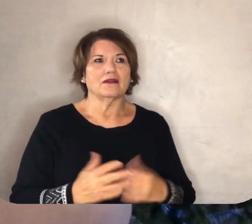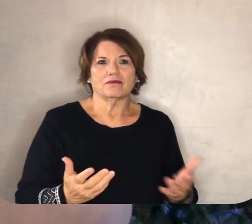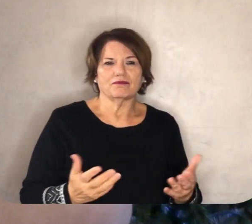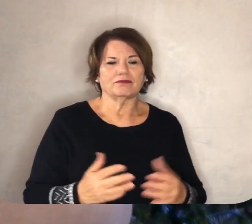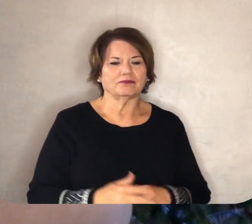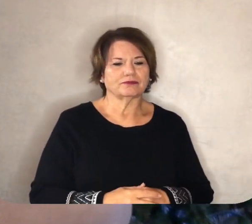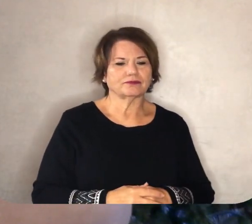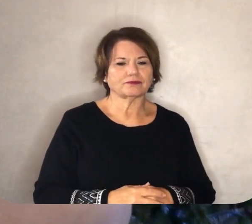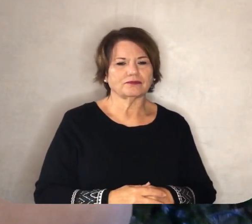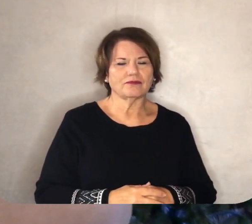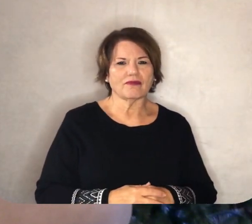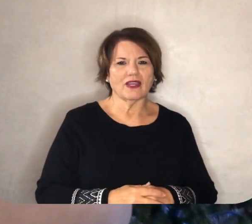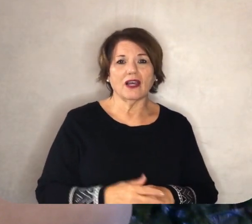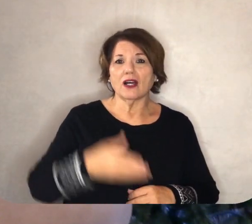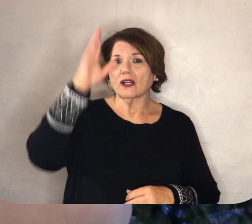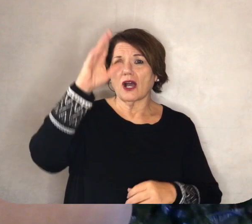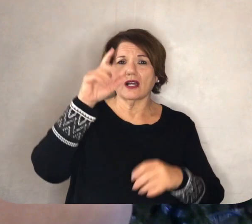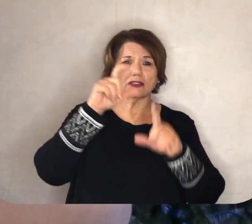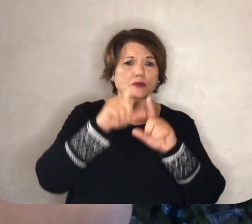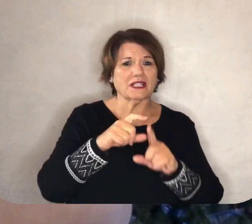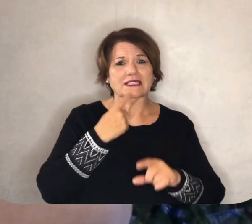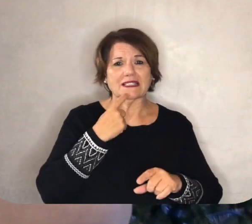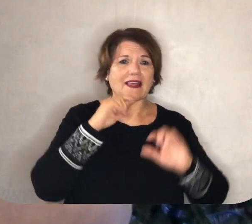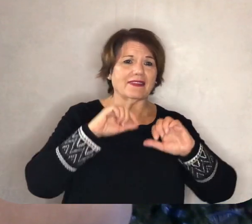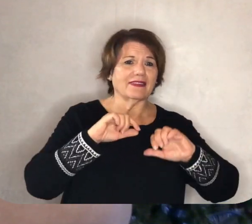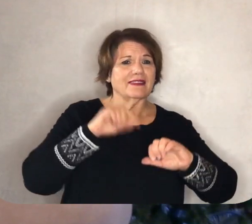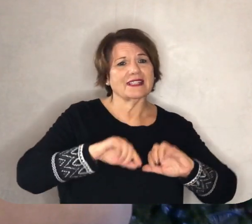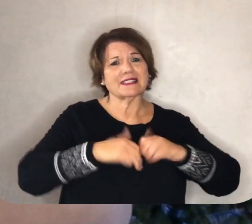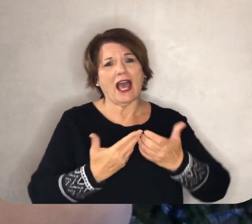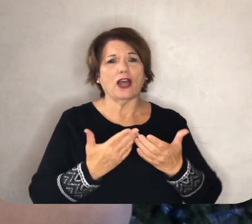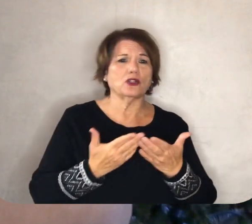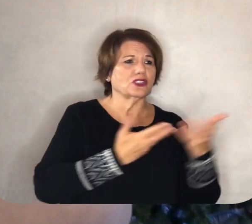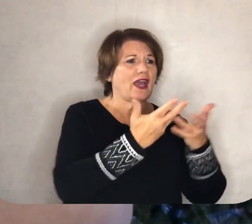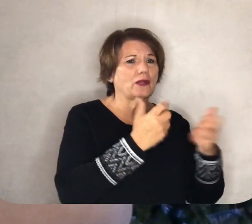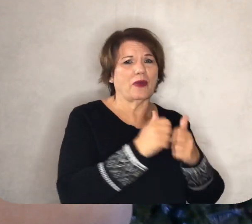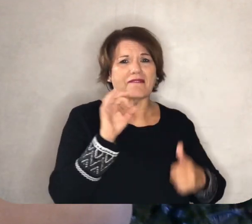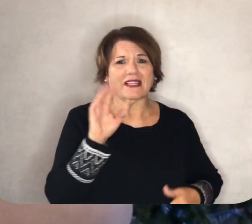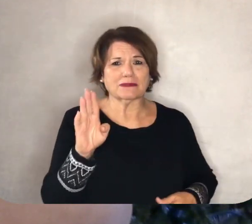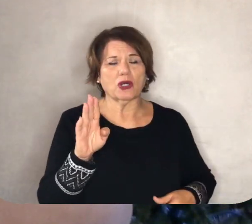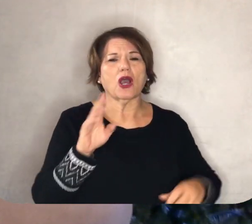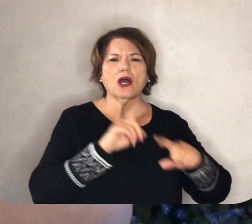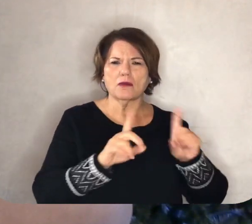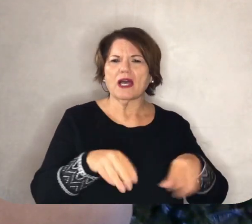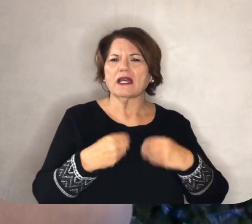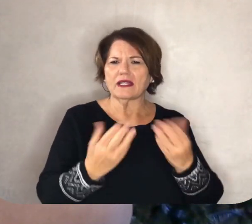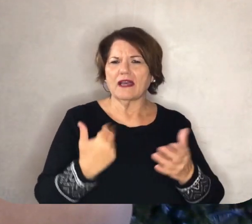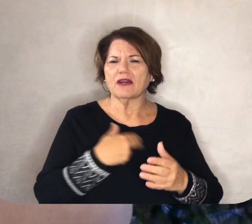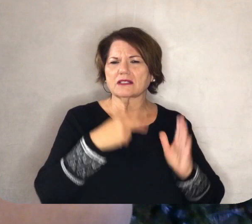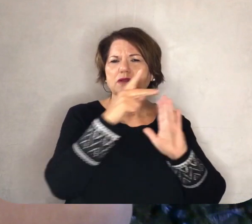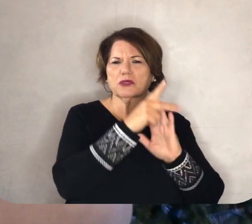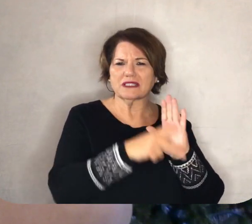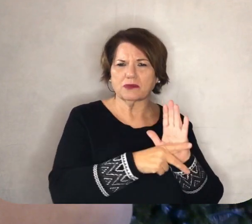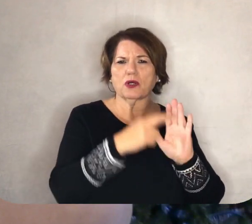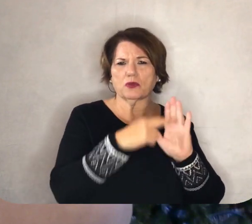the God's word doesn't say, here's how you should interact with Facebook. But it does give us principles that tell us how we